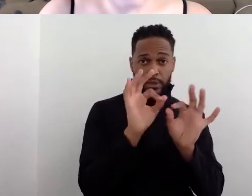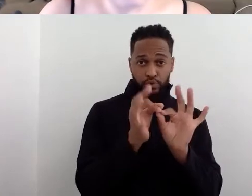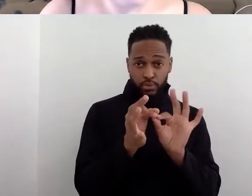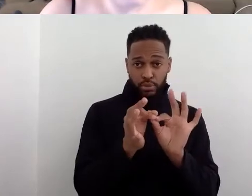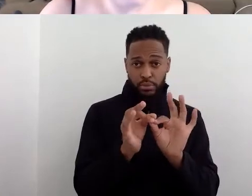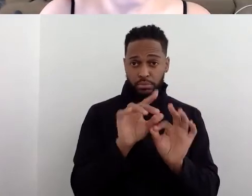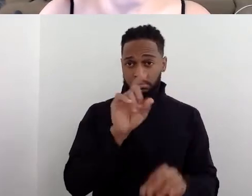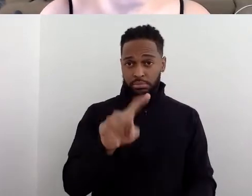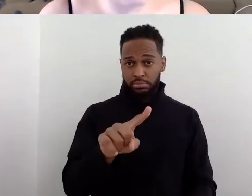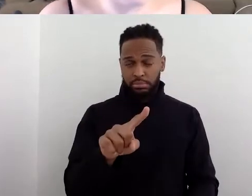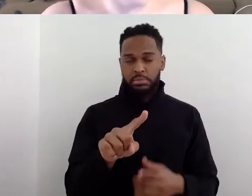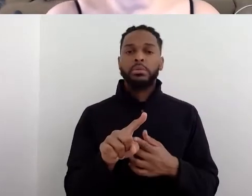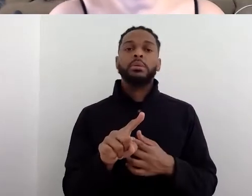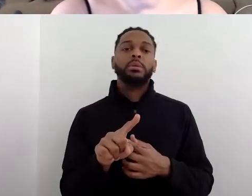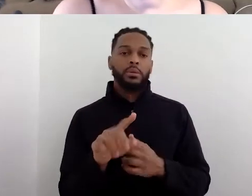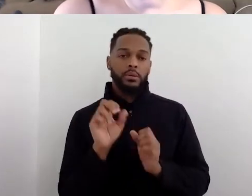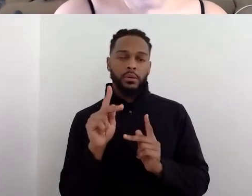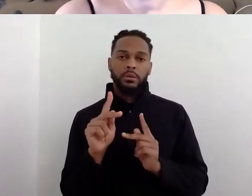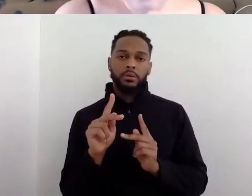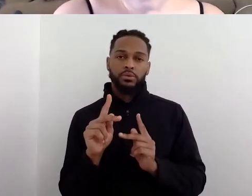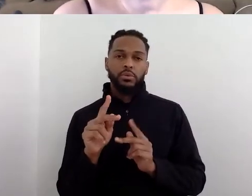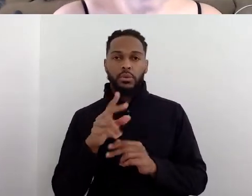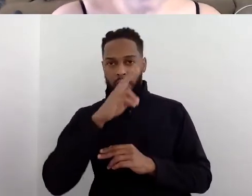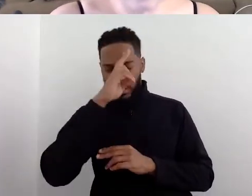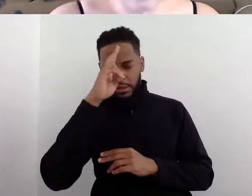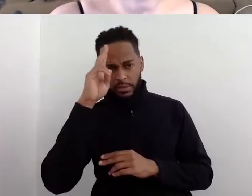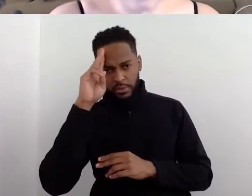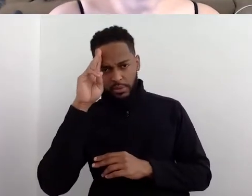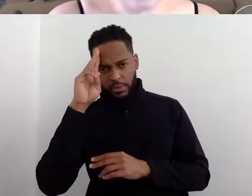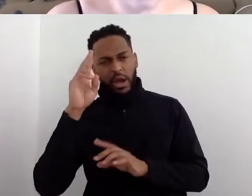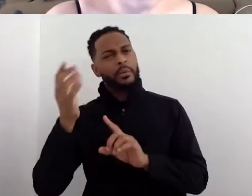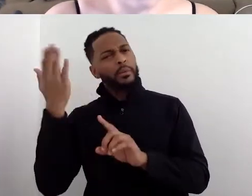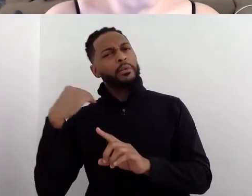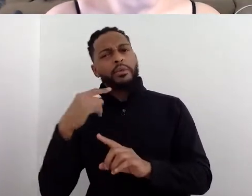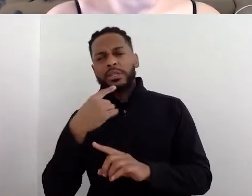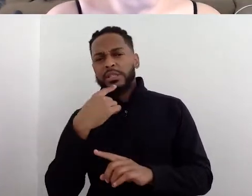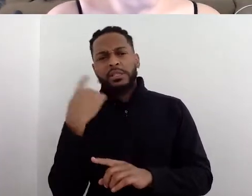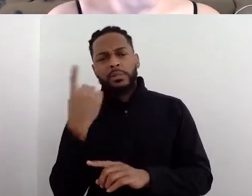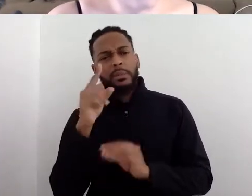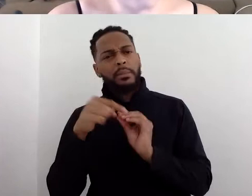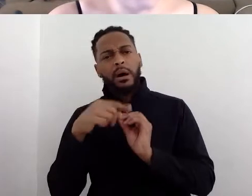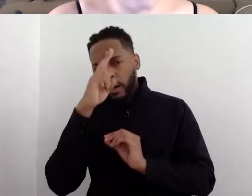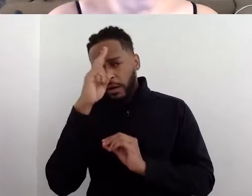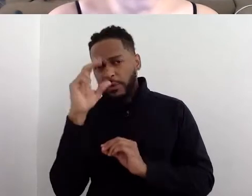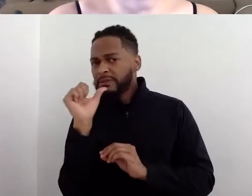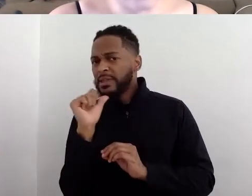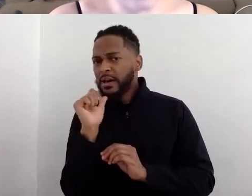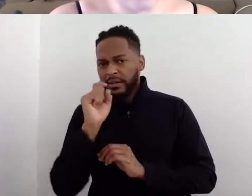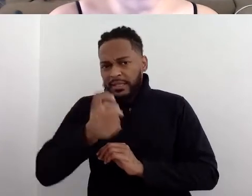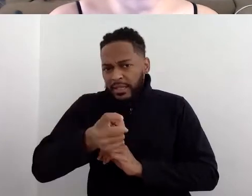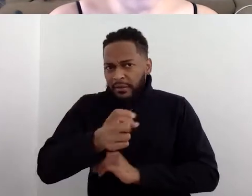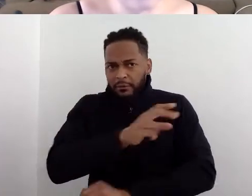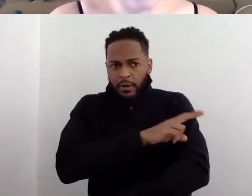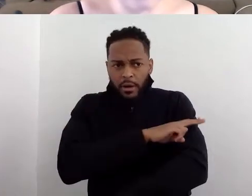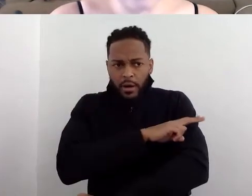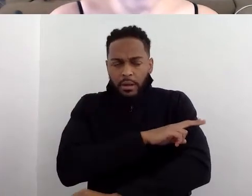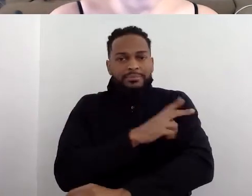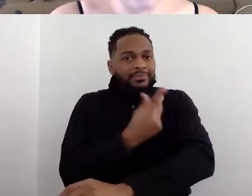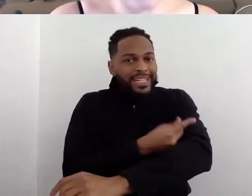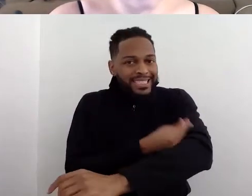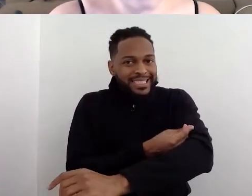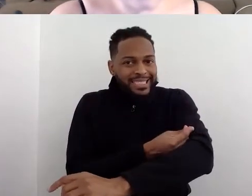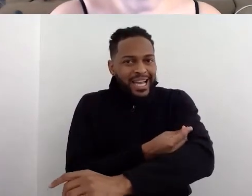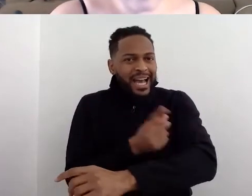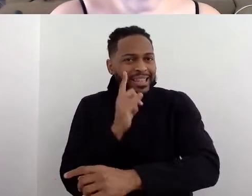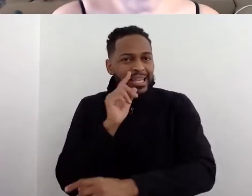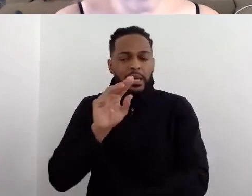about hospitals not giving vaccines. I can only, I know Metropolitan was giving a lot of vaccines. I can